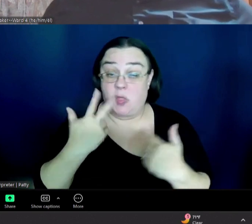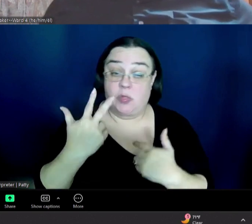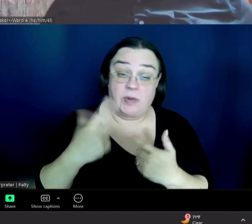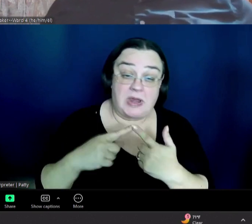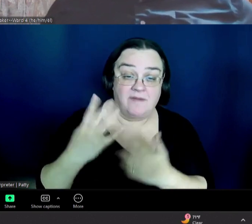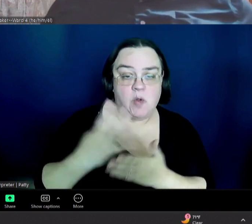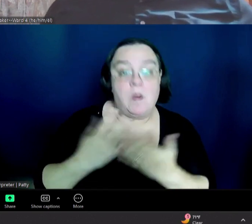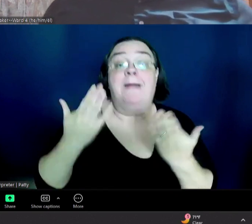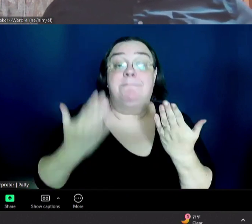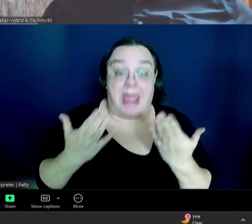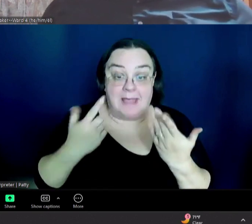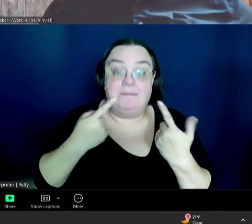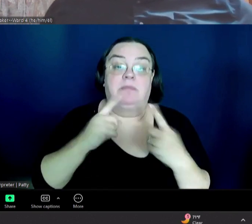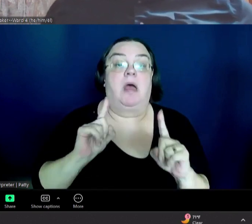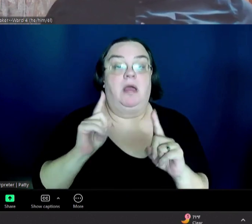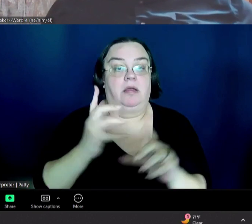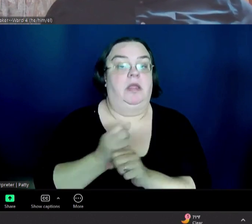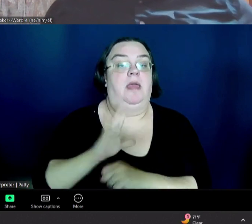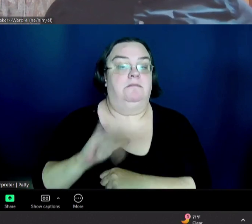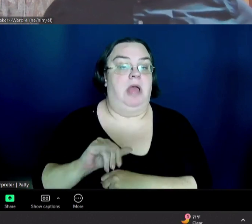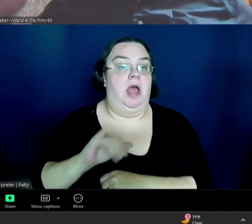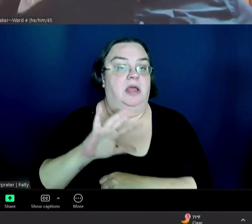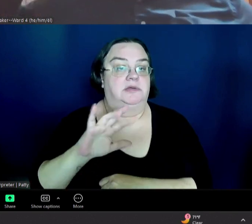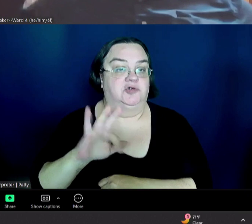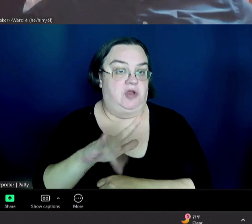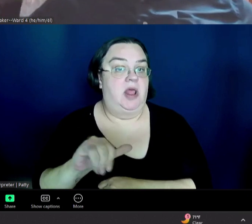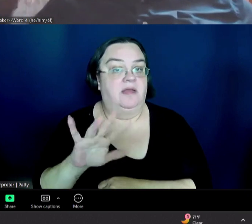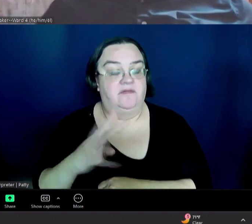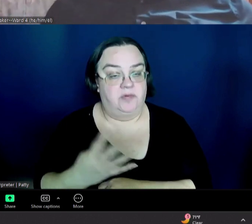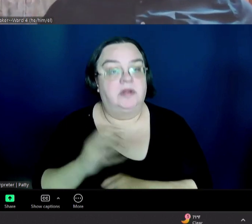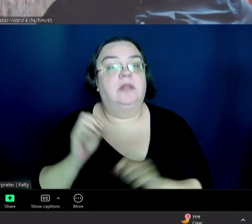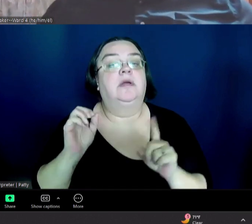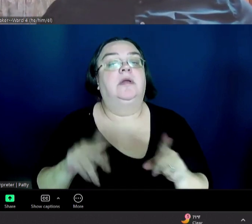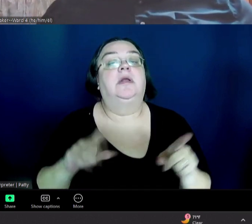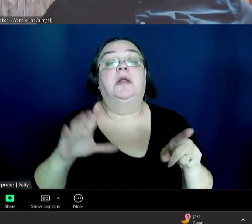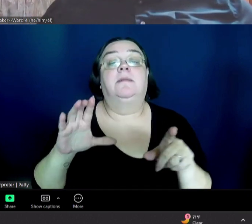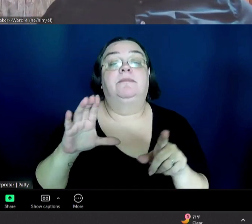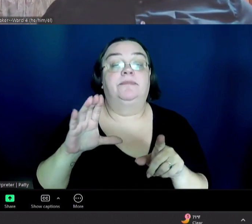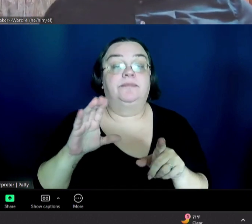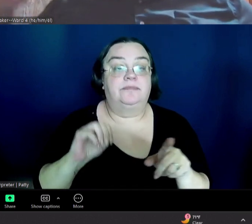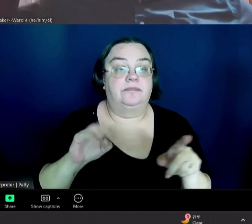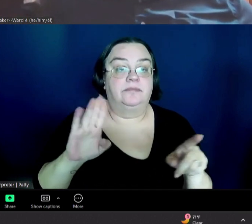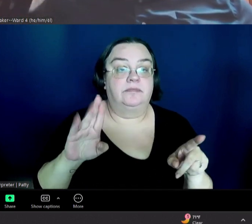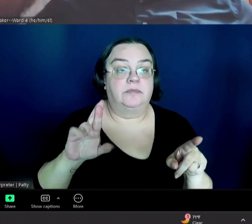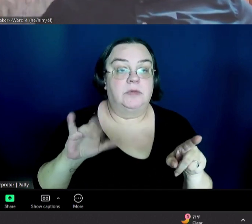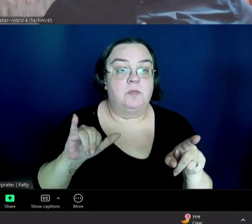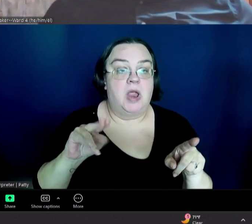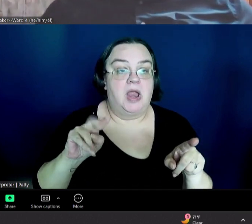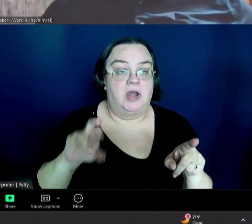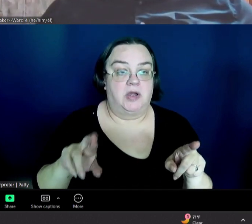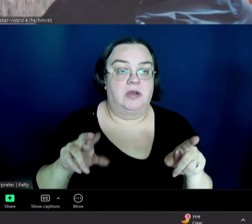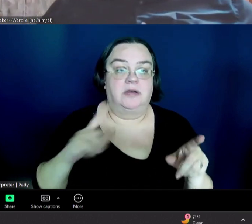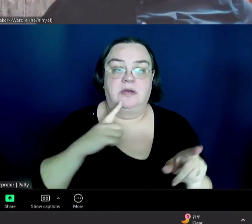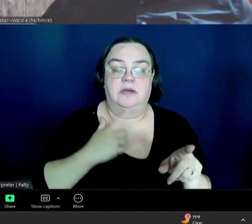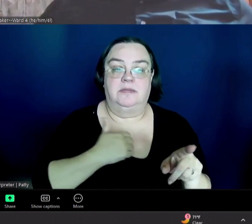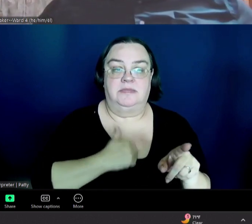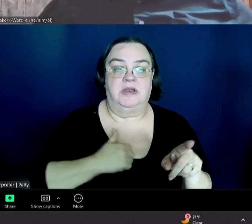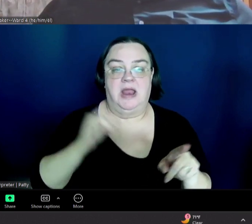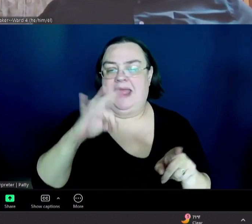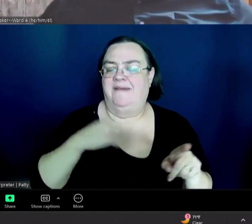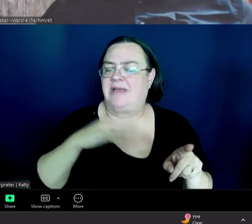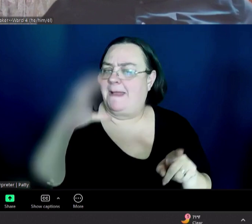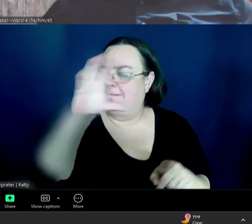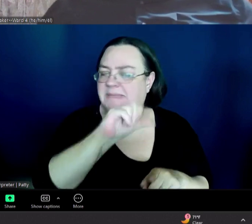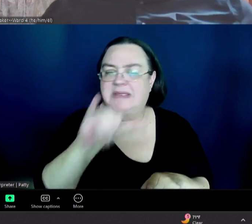July. Yeah. Thank you. Okay. Councilman Brennan? My apologies if I missed this, but what is